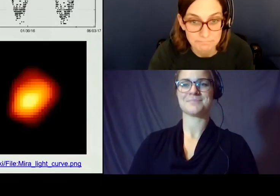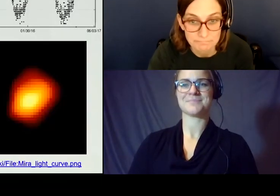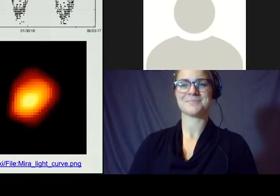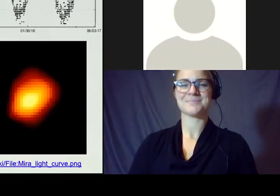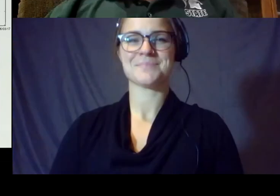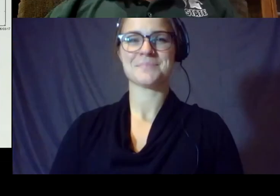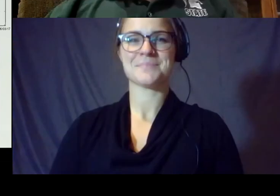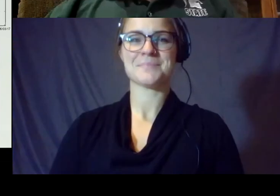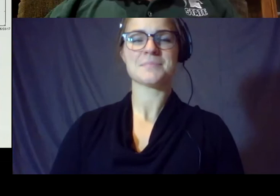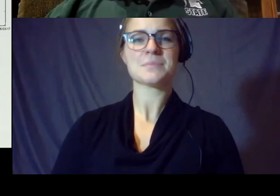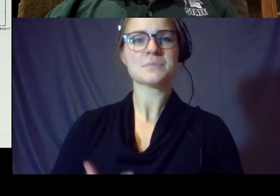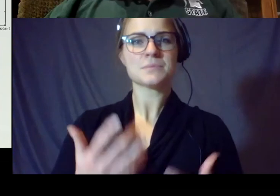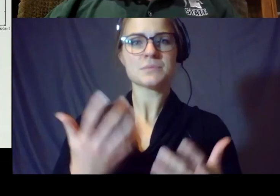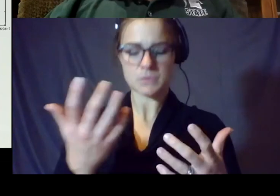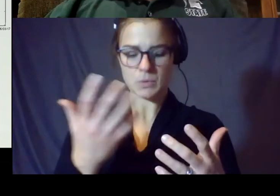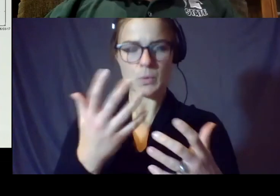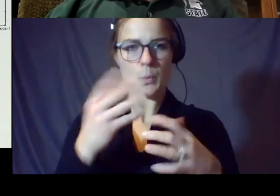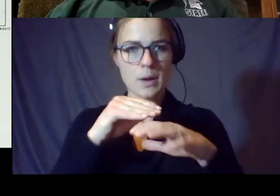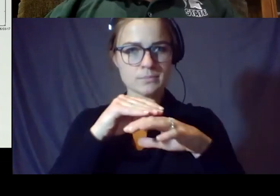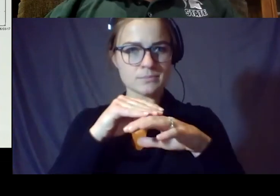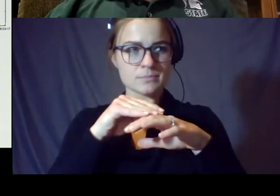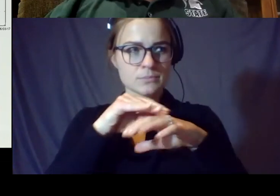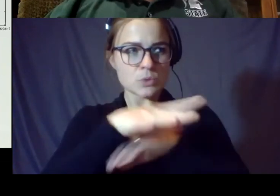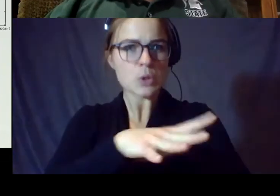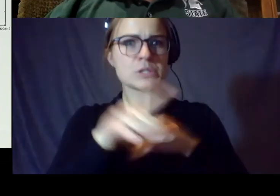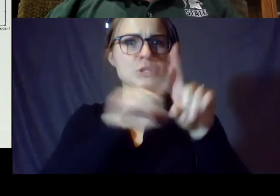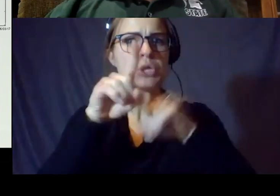And what causes certain stars to pulse and not at all?